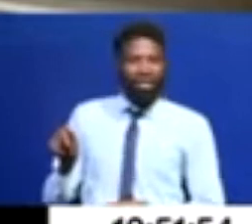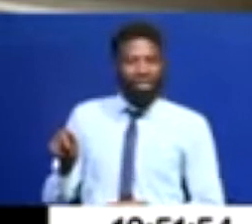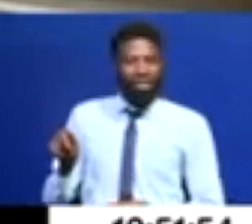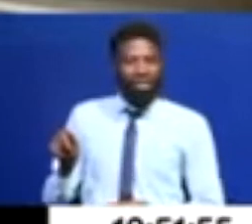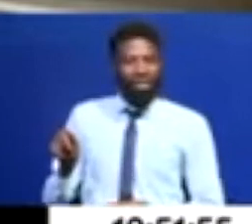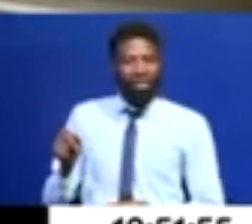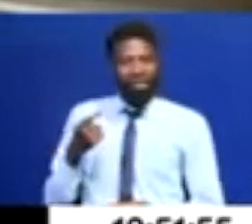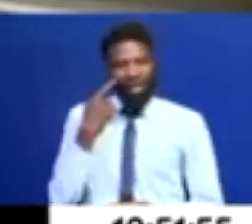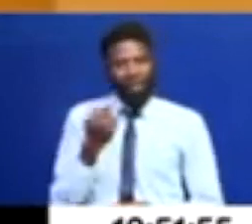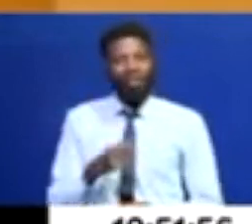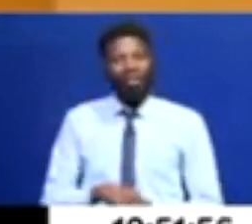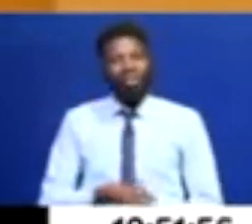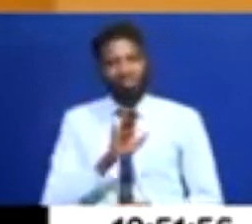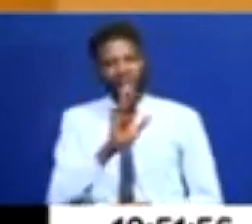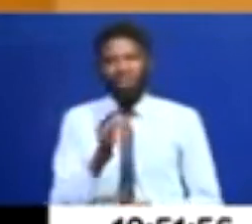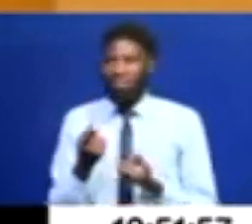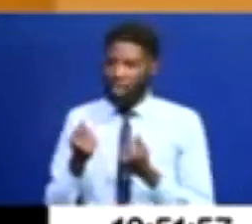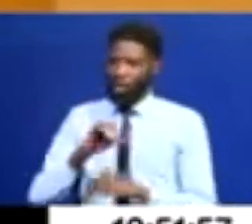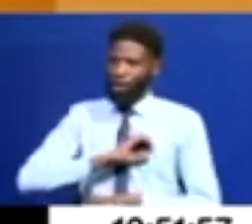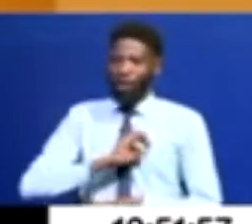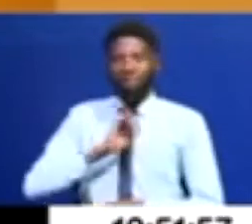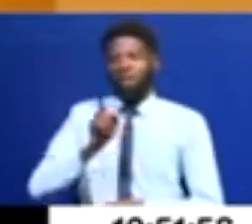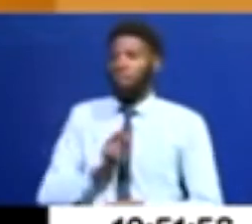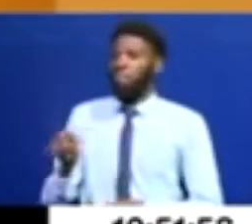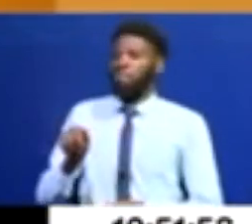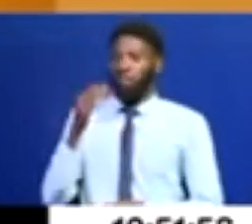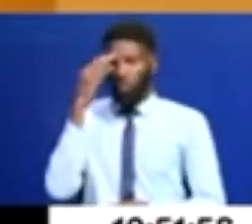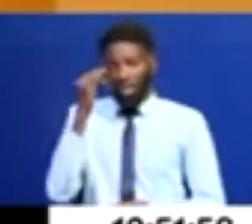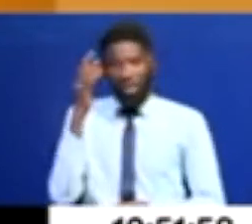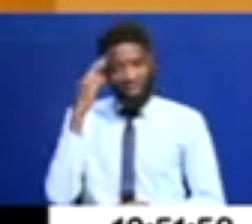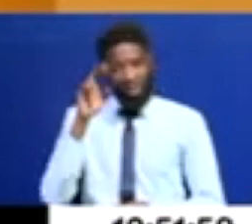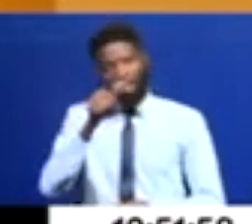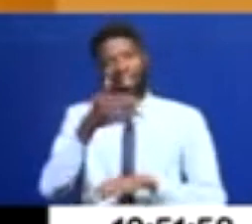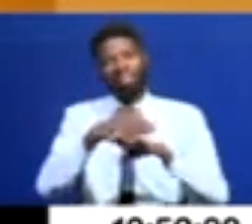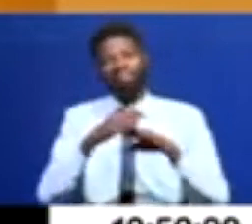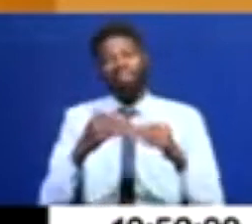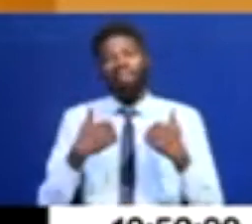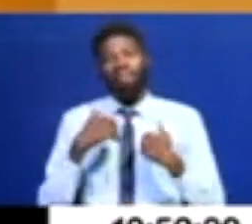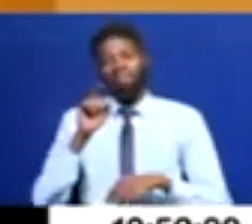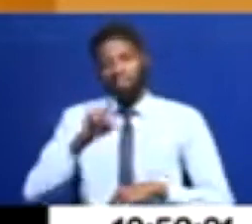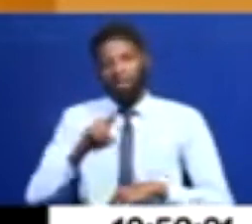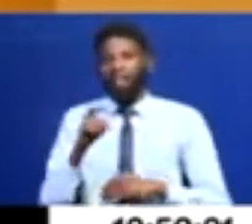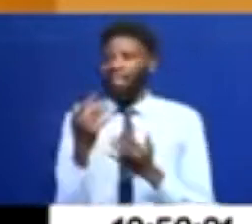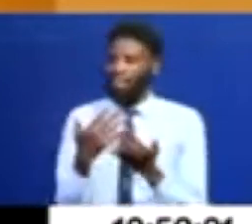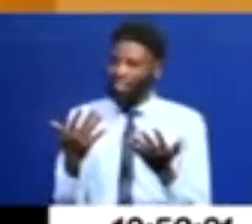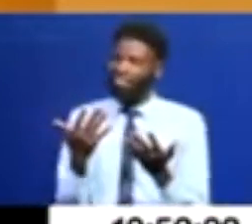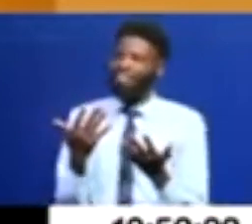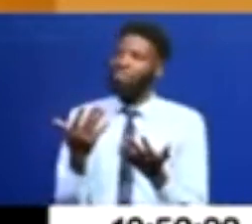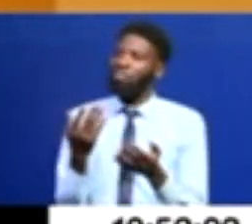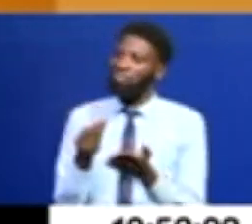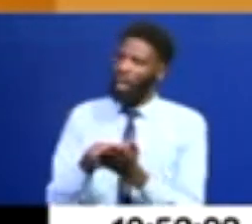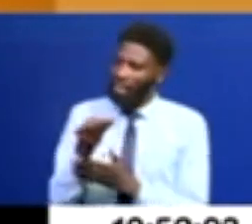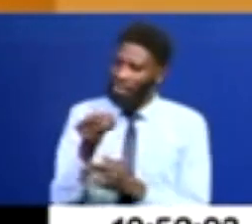do not have so the cash flow. So you'll be forced to pay from your pocket. You'll have to be paying from your pocket. Remember, you also have other expenses to pay. You have mm-hmm. to pay for the goods. You have to pay for other